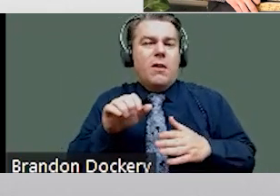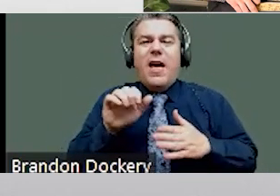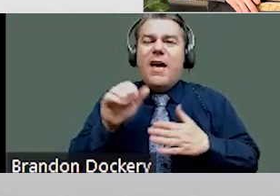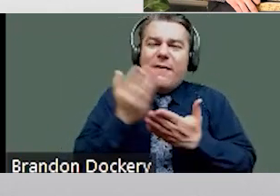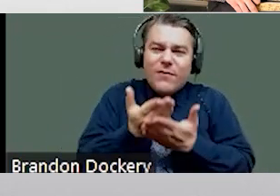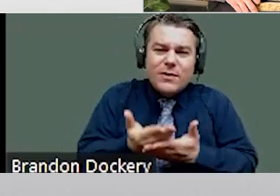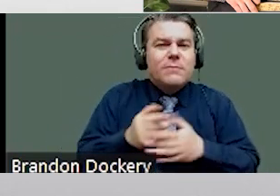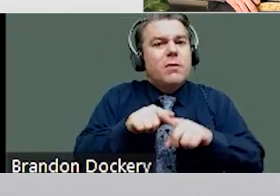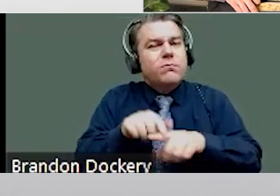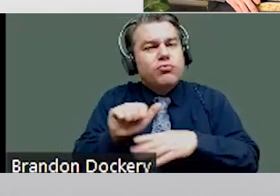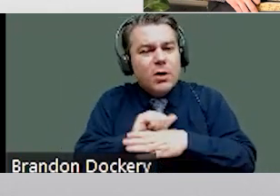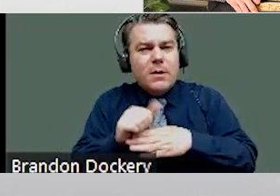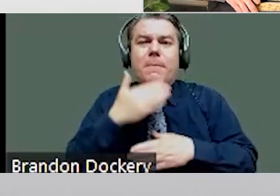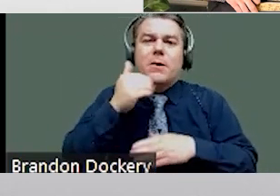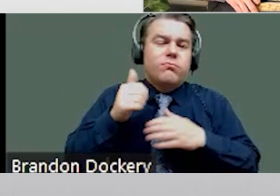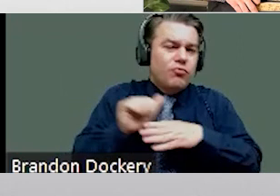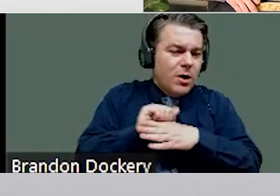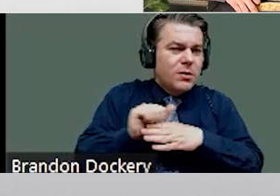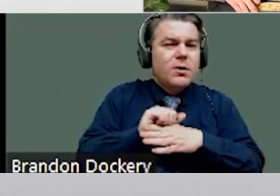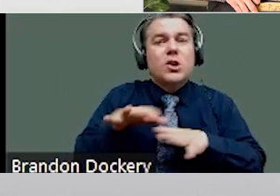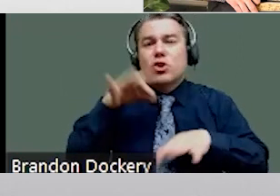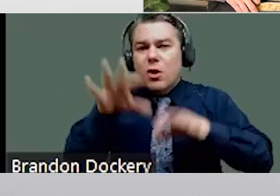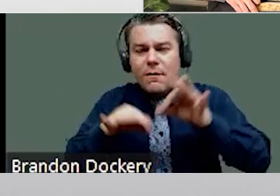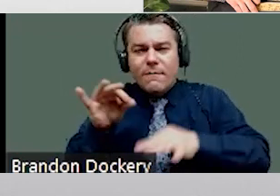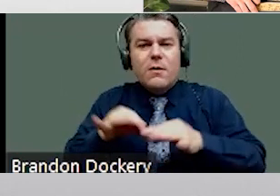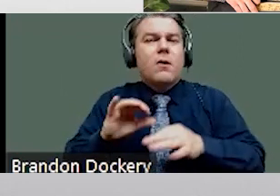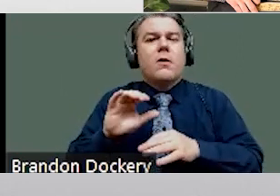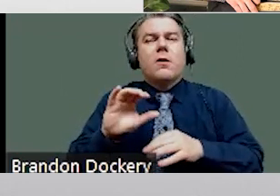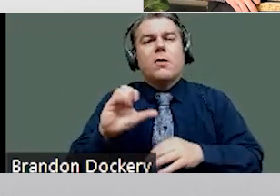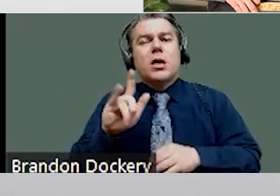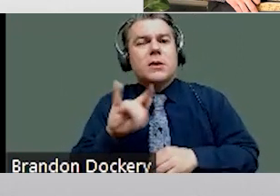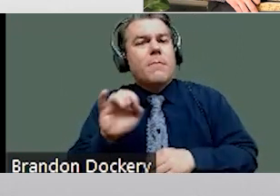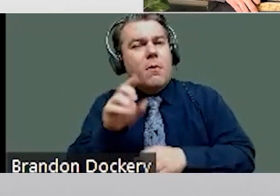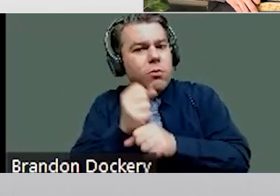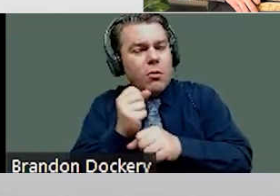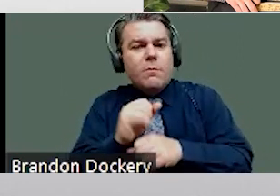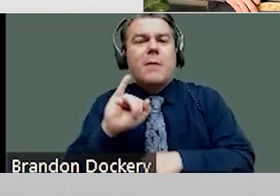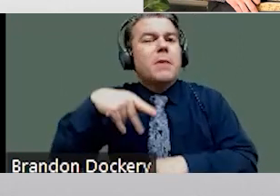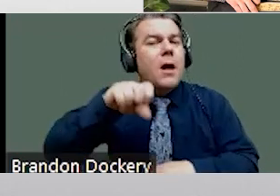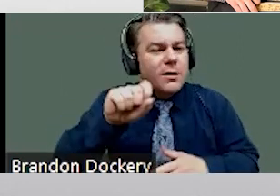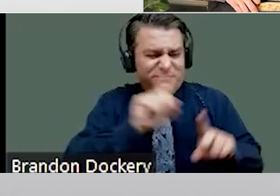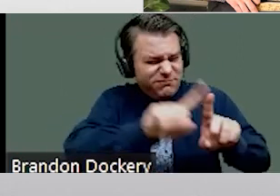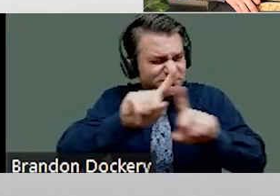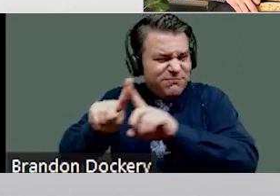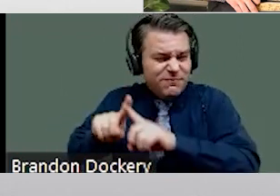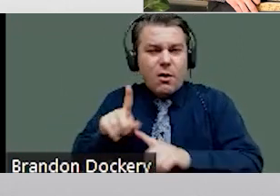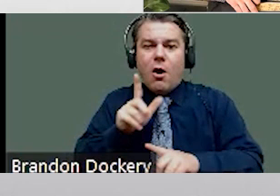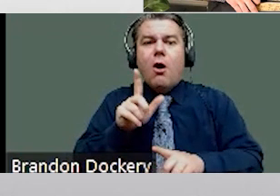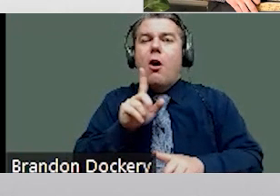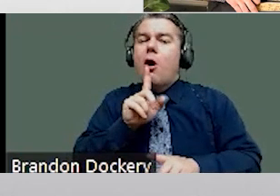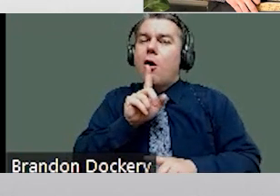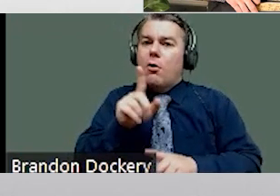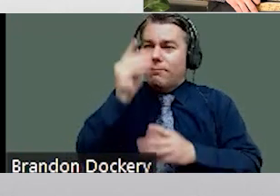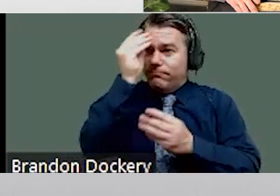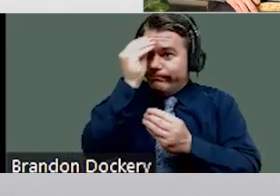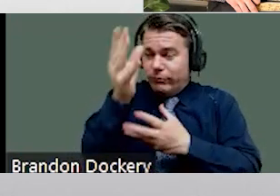evidence-based practices and best practices and discovery and customized employment and IPS, that we are informing